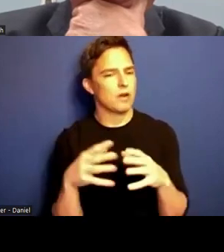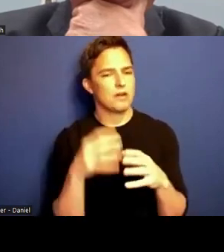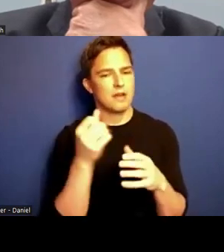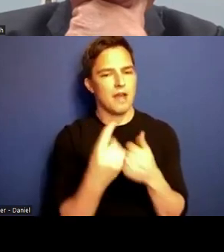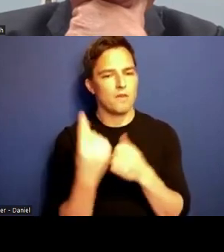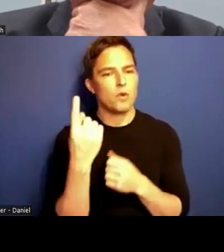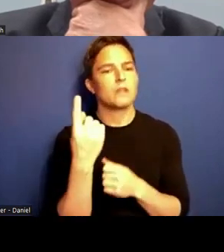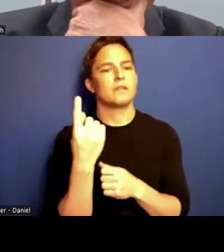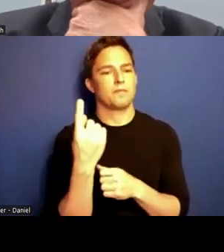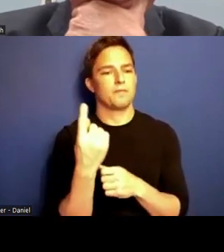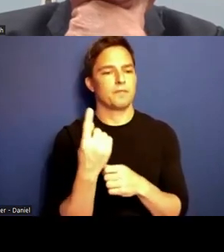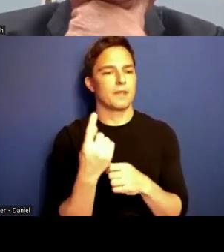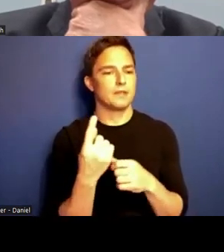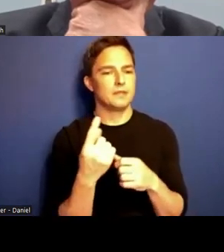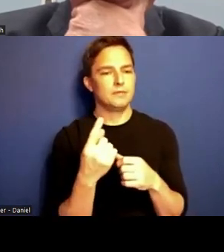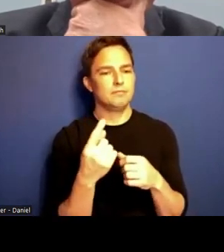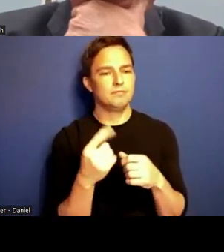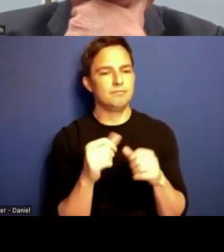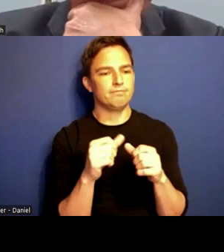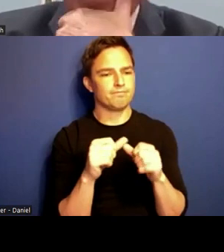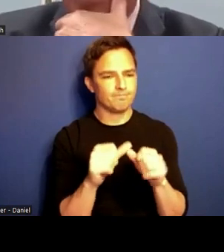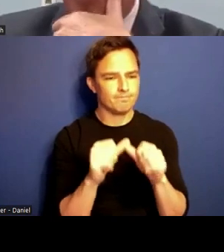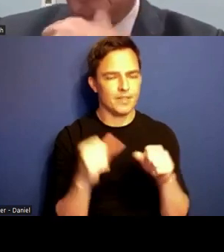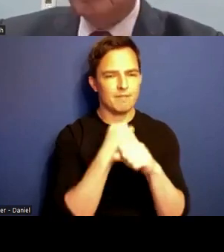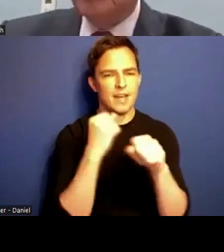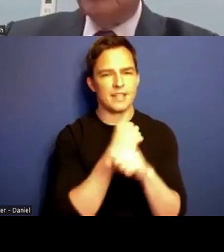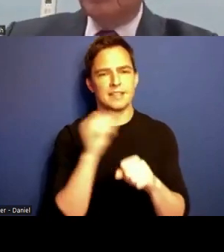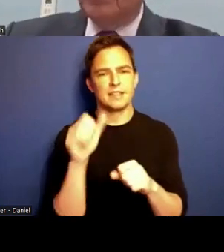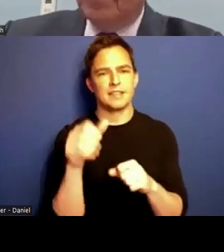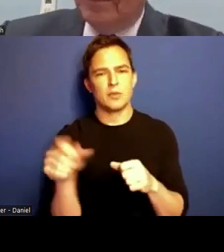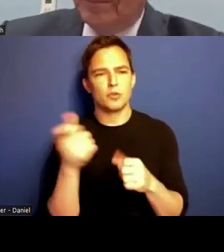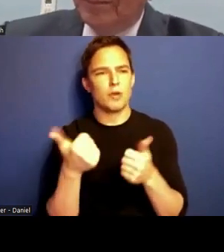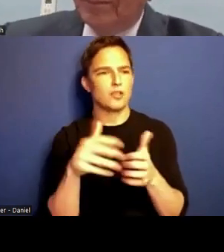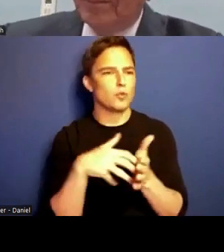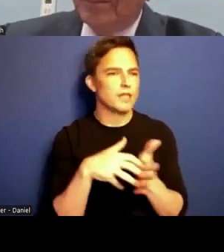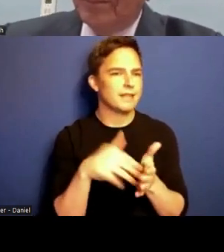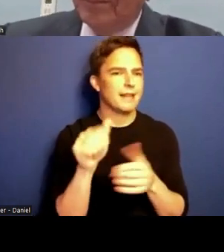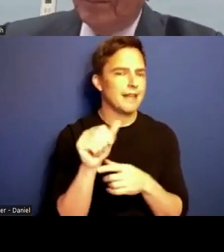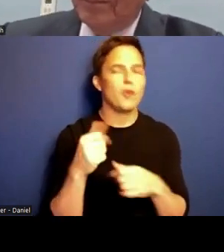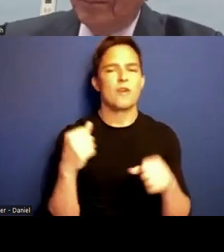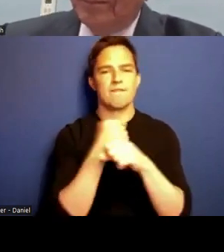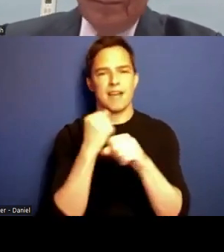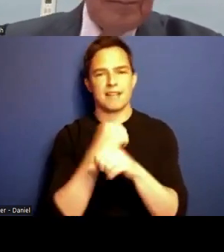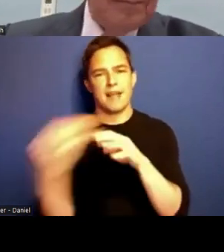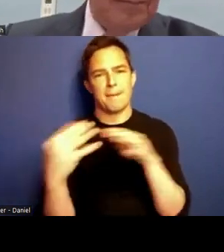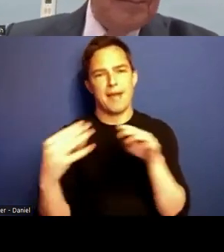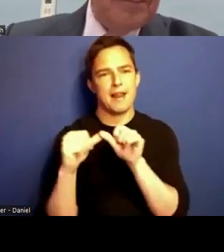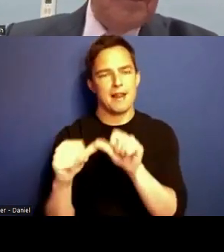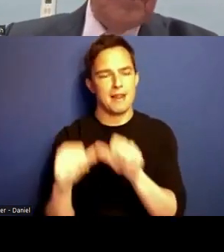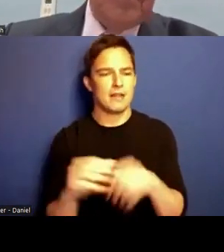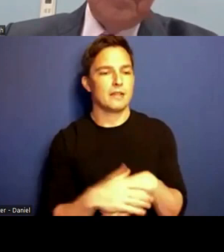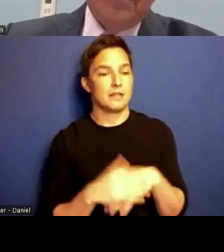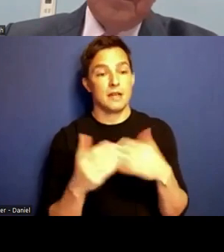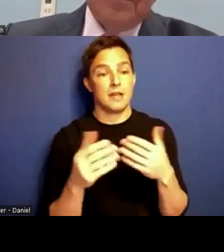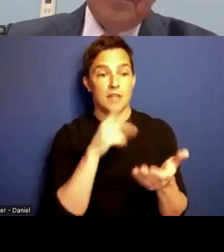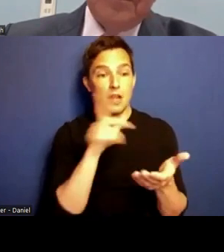everybody want to weaken the ADA, and we continue to fight that battle. We will continue to do that, right? And then not